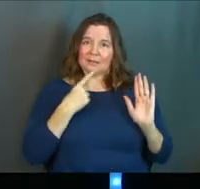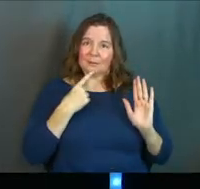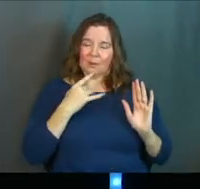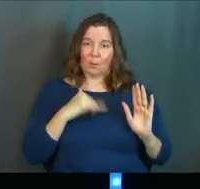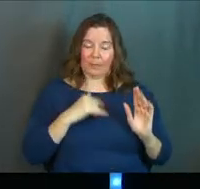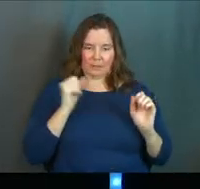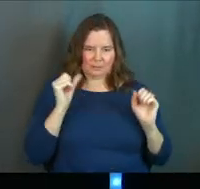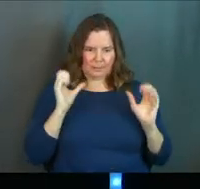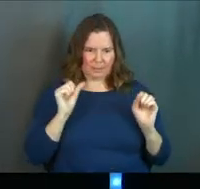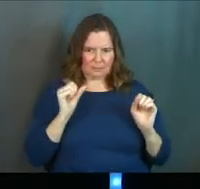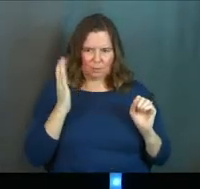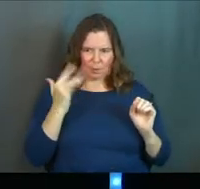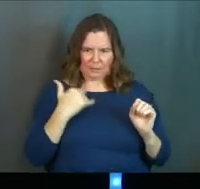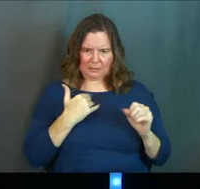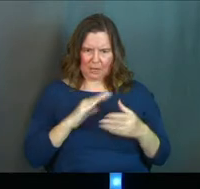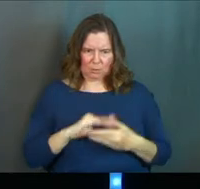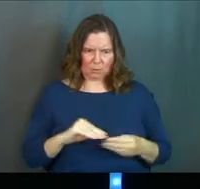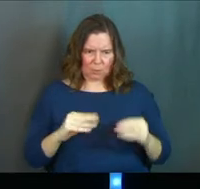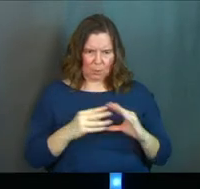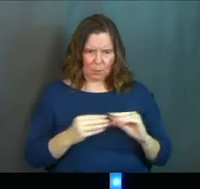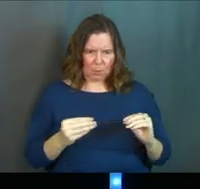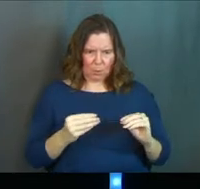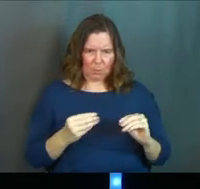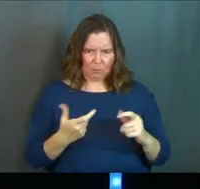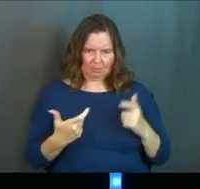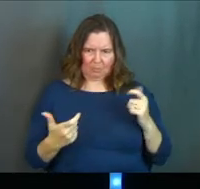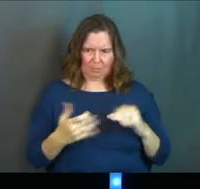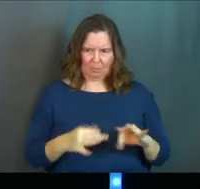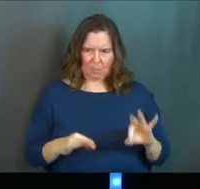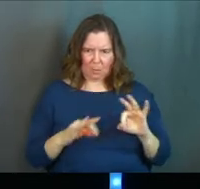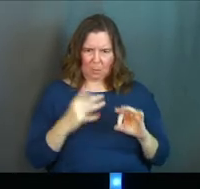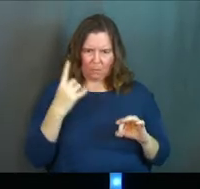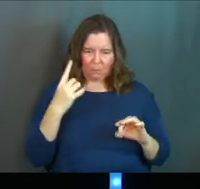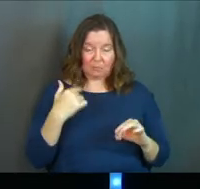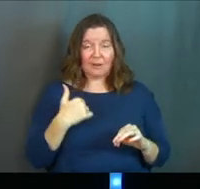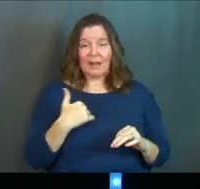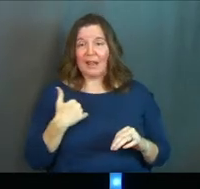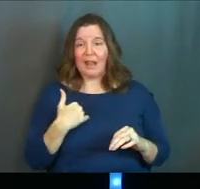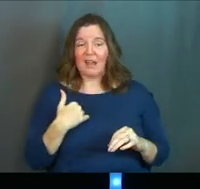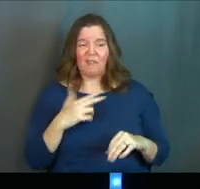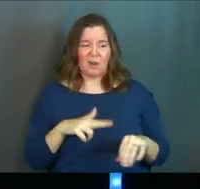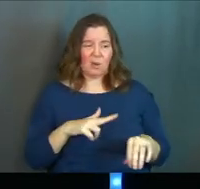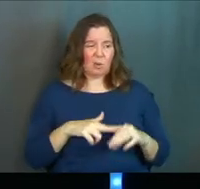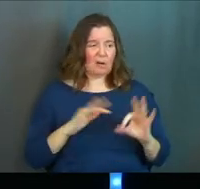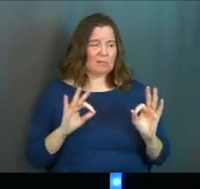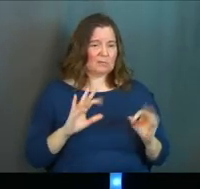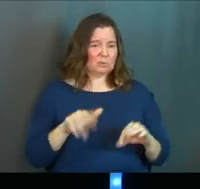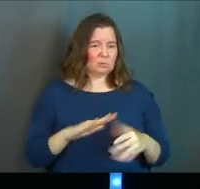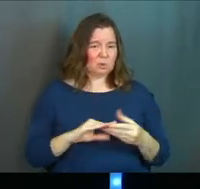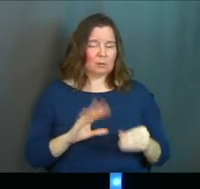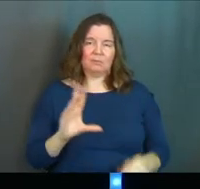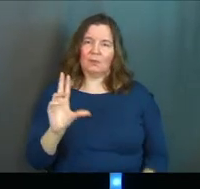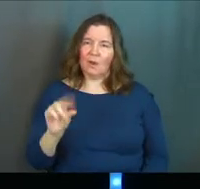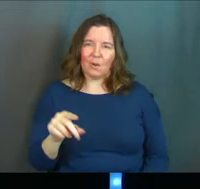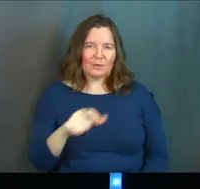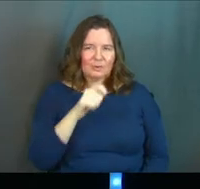that's surprising. Why is our testimony, why is our story such a big deal? Again, I've just got an ordinary story. No, you don't.